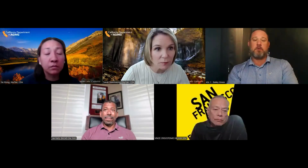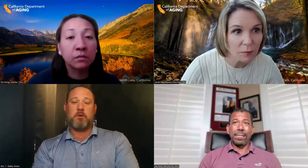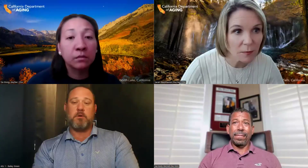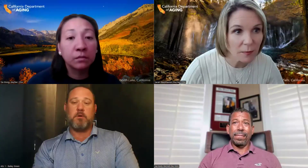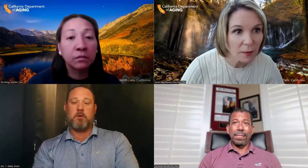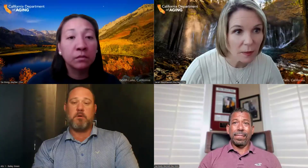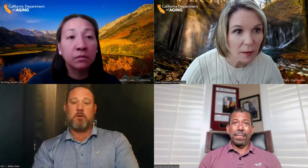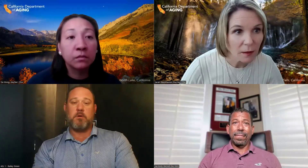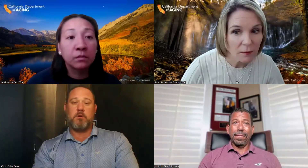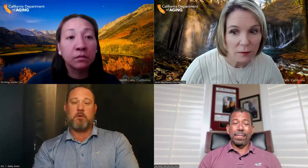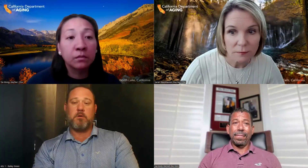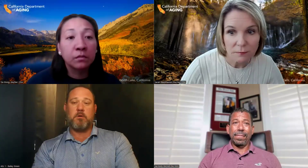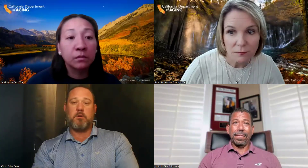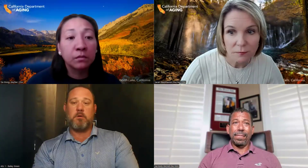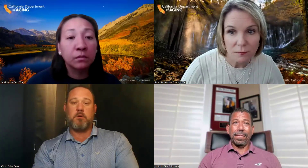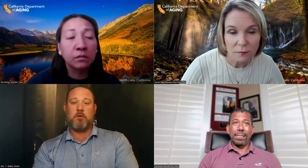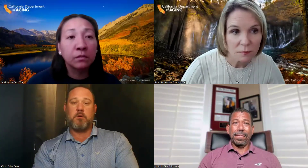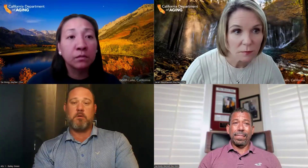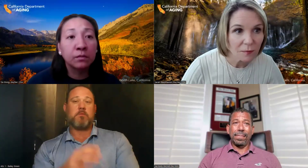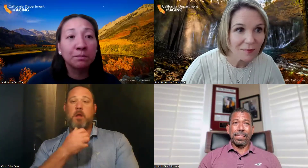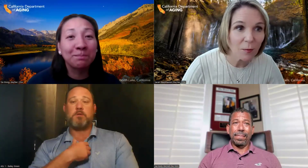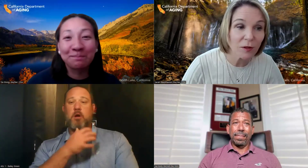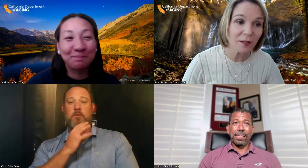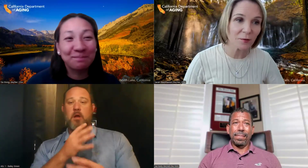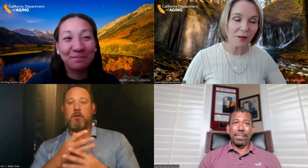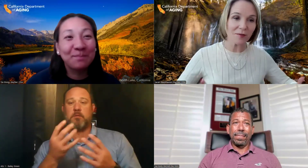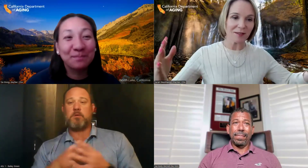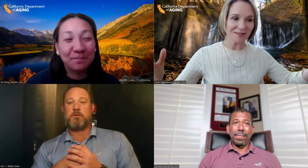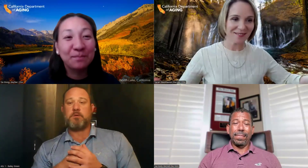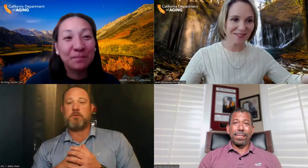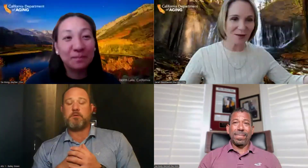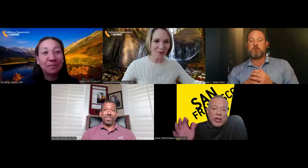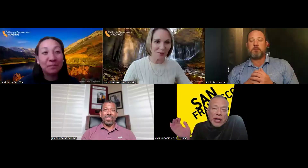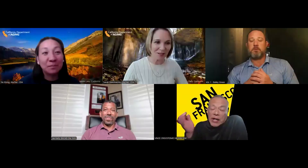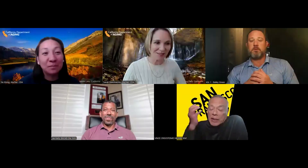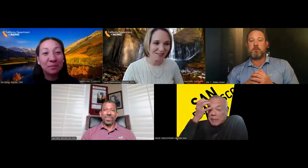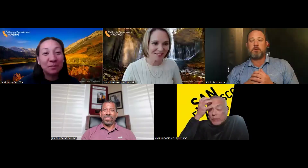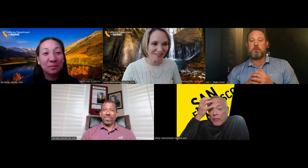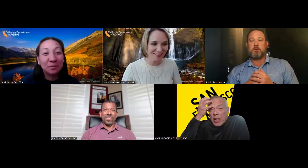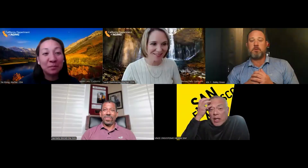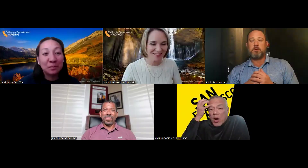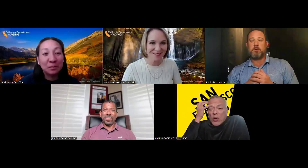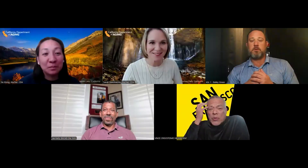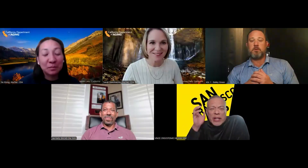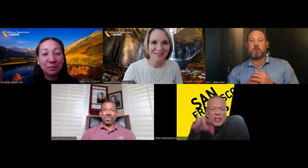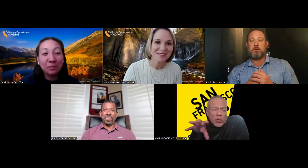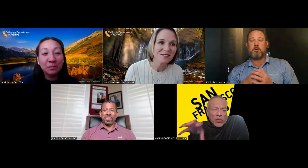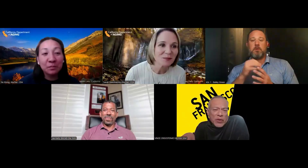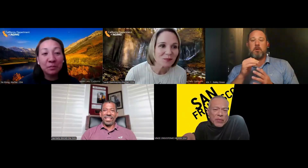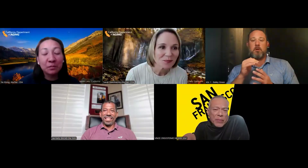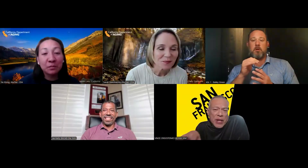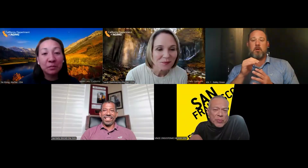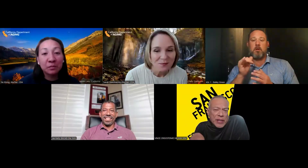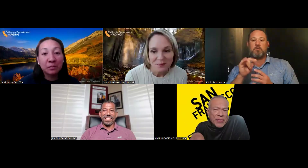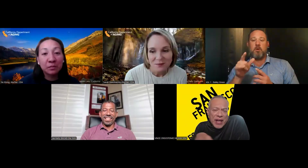Vince. Yeah, sorry I'm talking so much. But Please, maybe I we always love it. talk too much. Keep it going. Also,